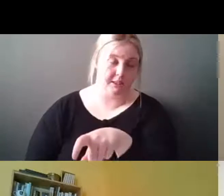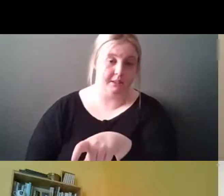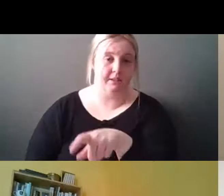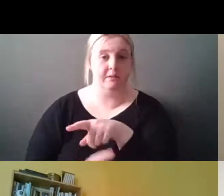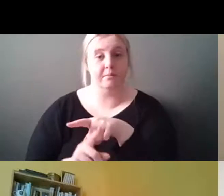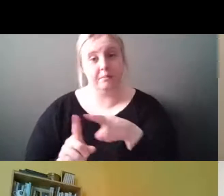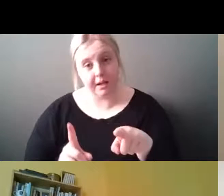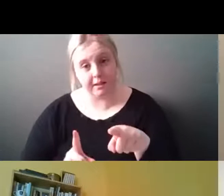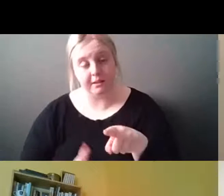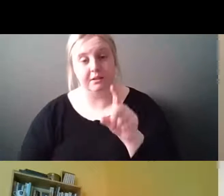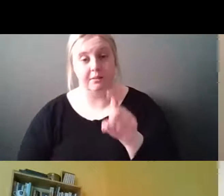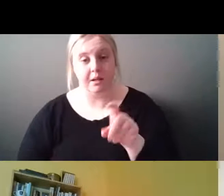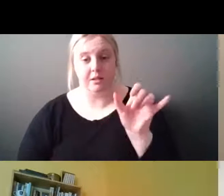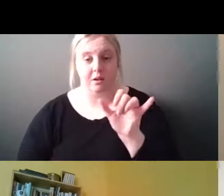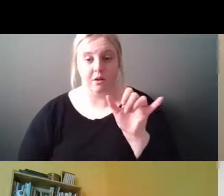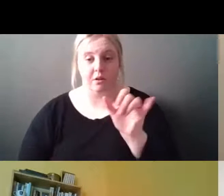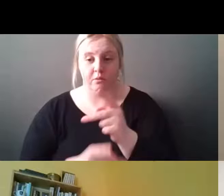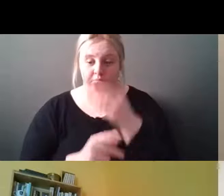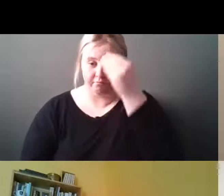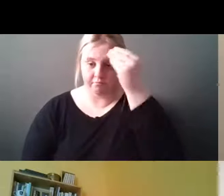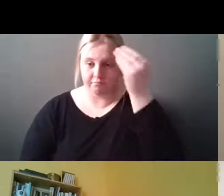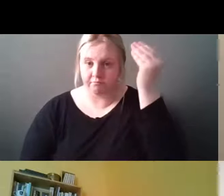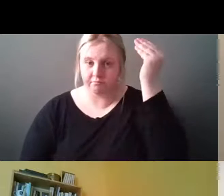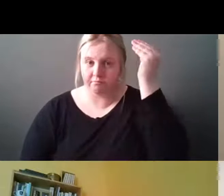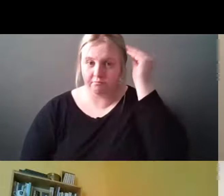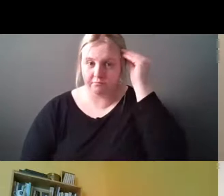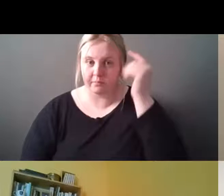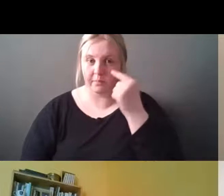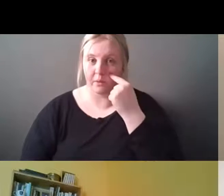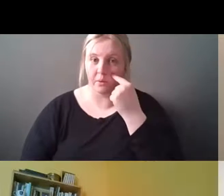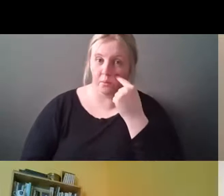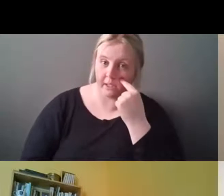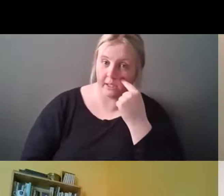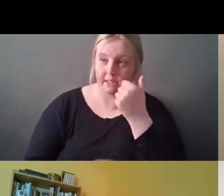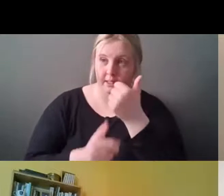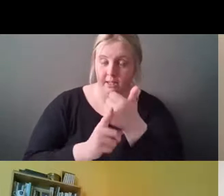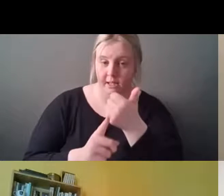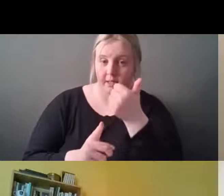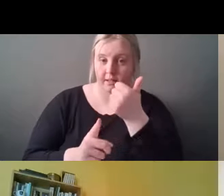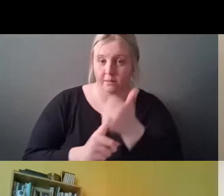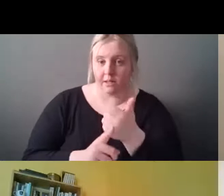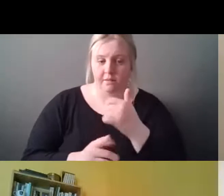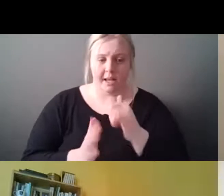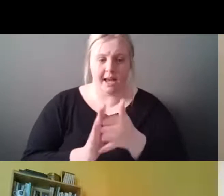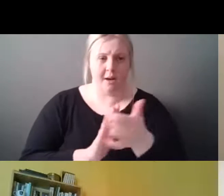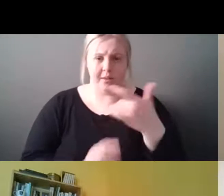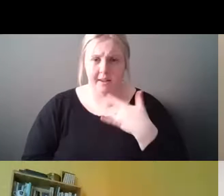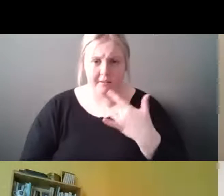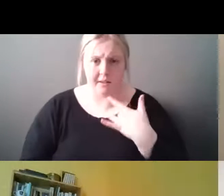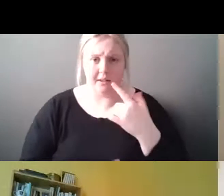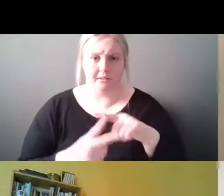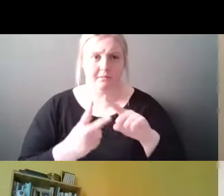to also think in terms of how the witness to the bullying is also feeling and their comfort and safety levels, because